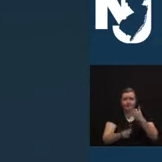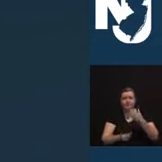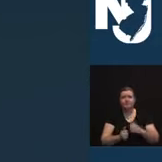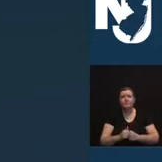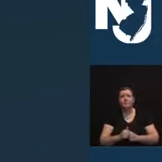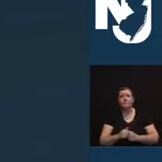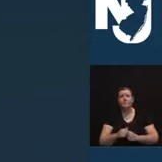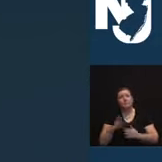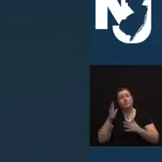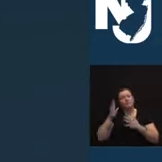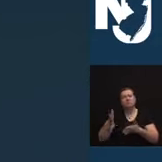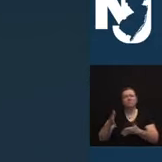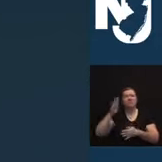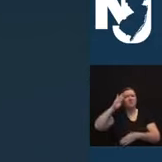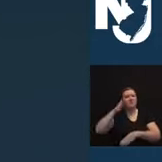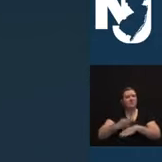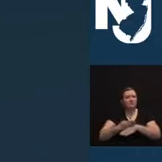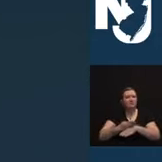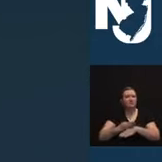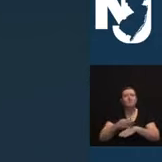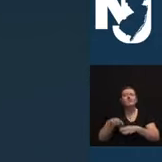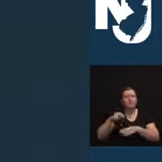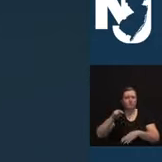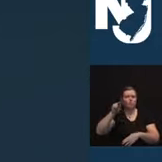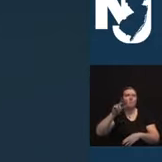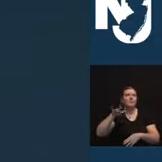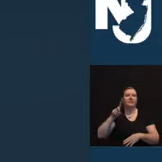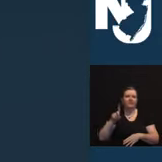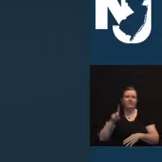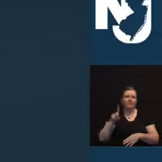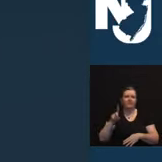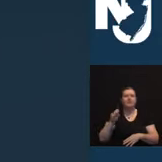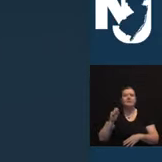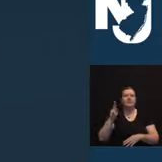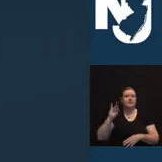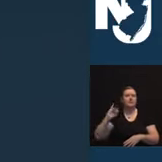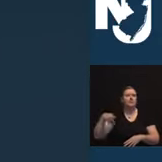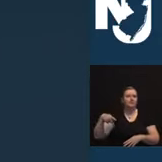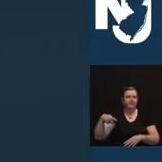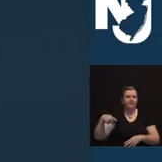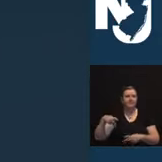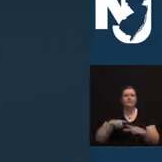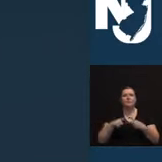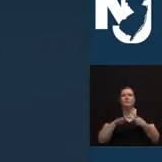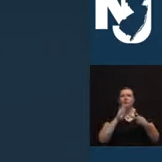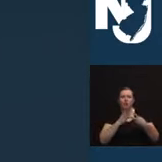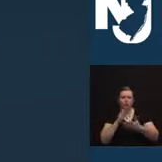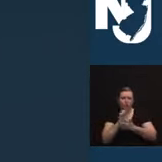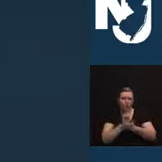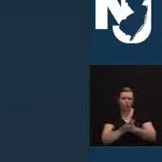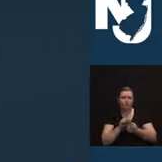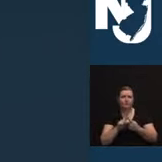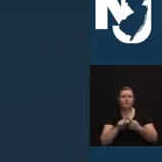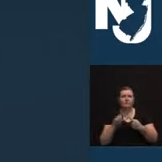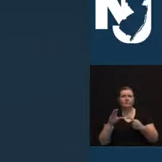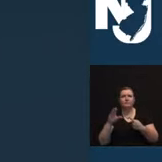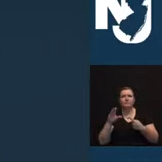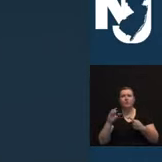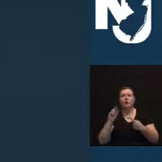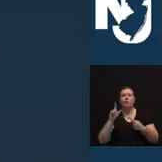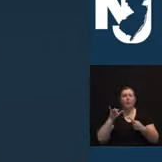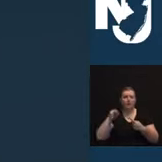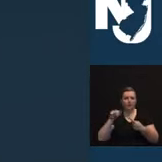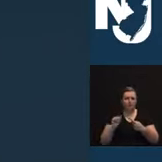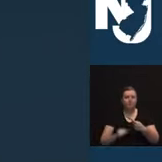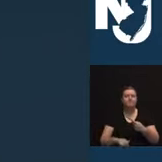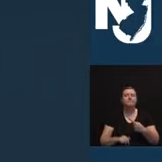Plainfield Councilman Skip, and daughter-in-law Carolina, and also her brother Robert and sister-in-law Jane. I want to thank my